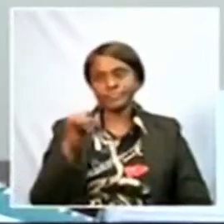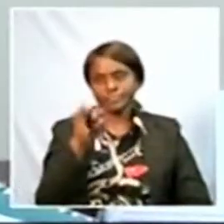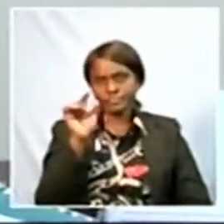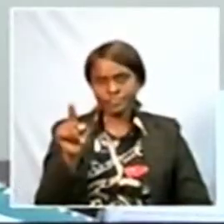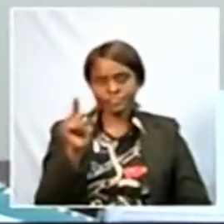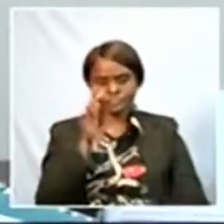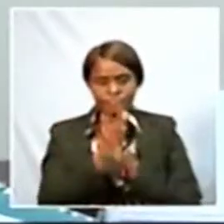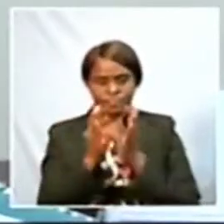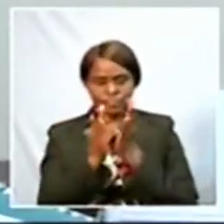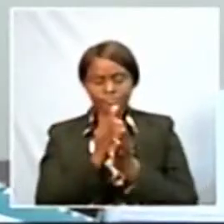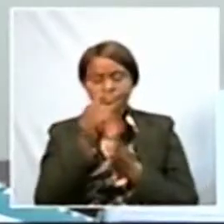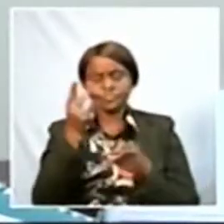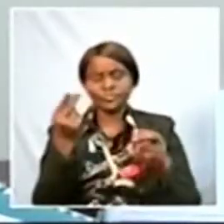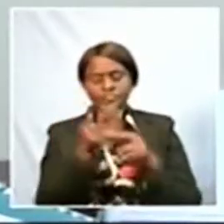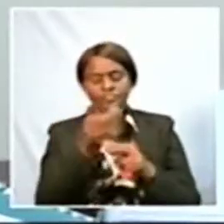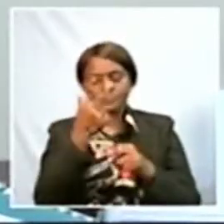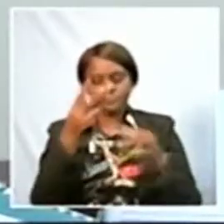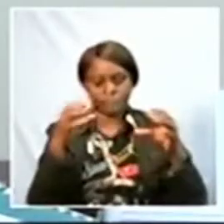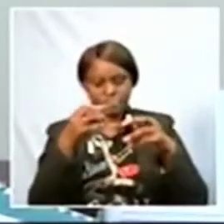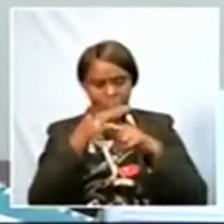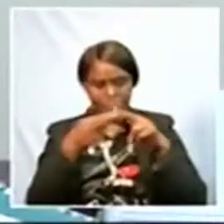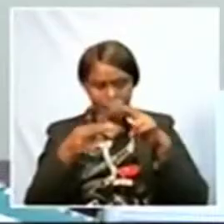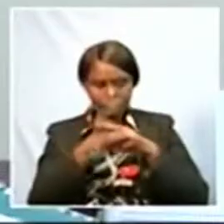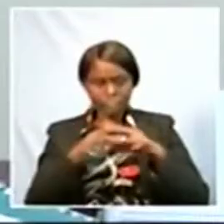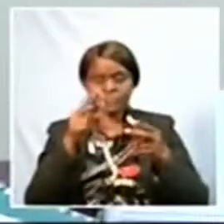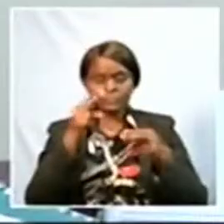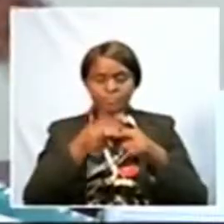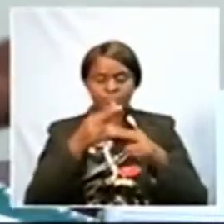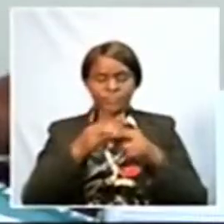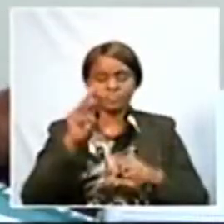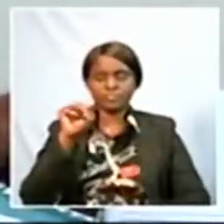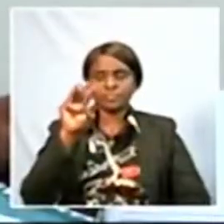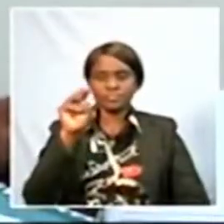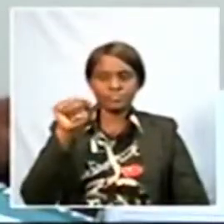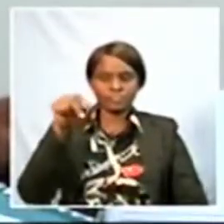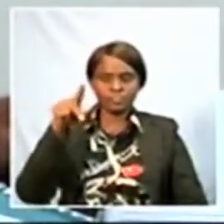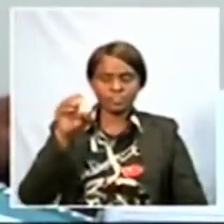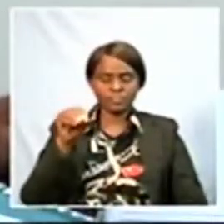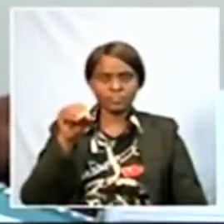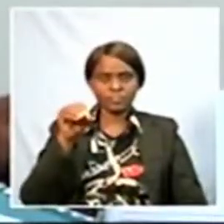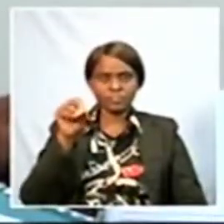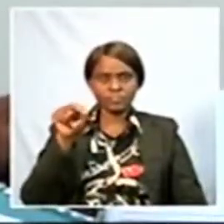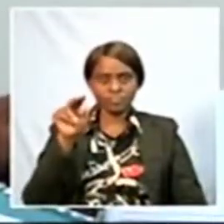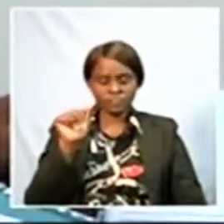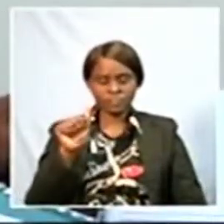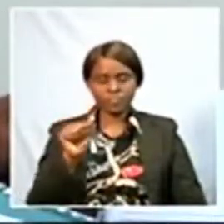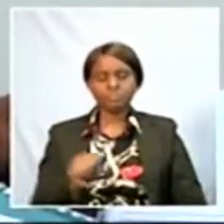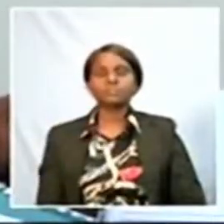Construction of 1x3 classroom block at Mapona East, Lugwasho Zone.